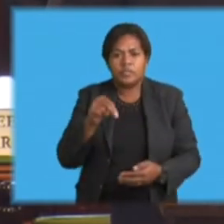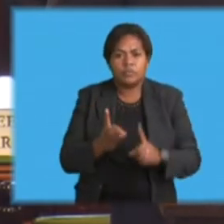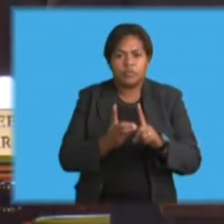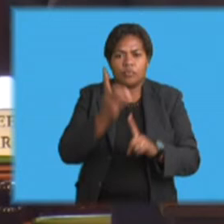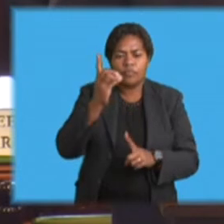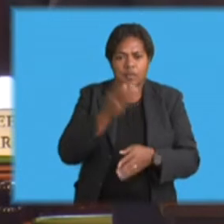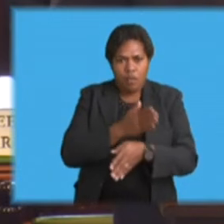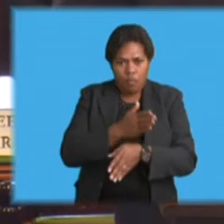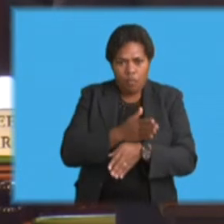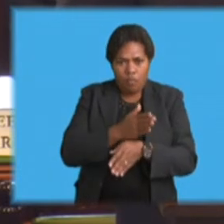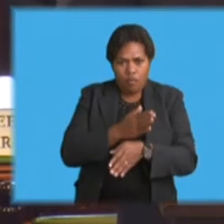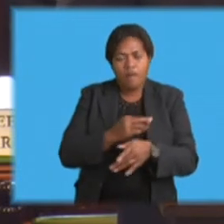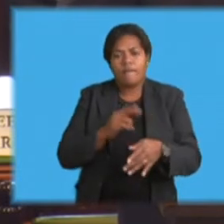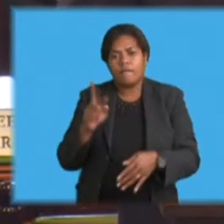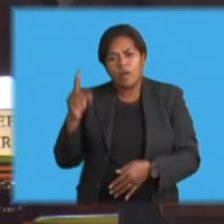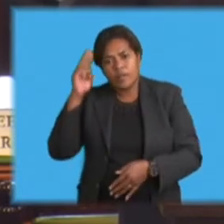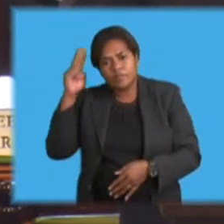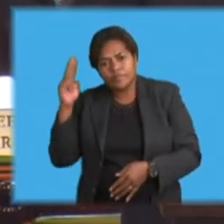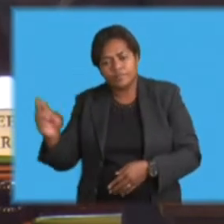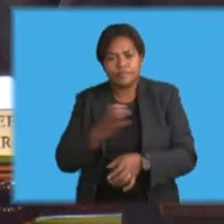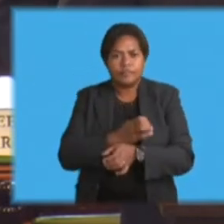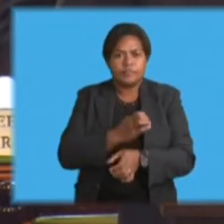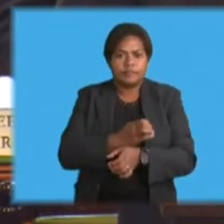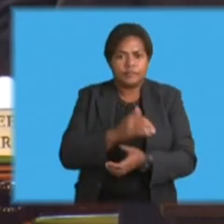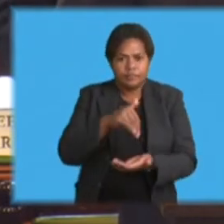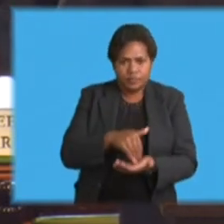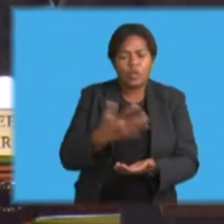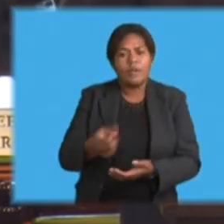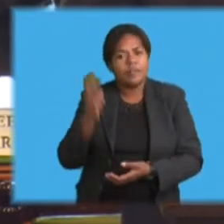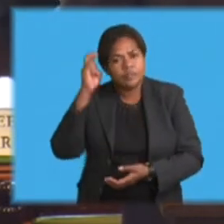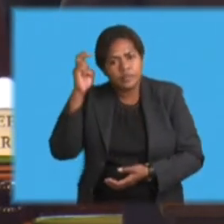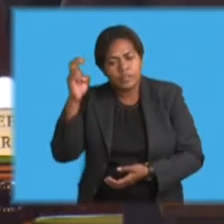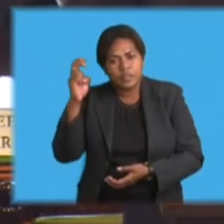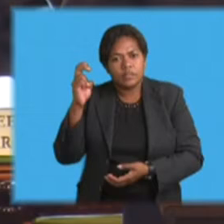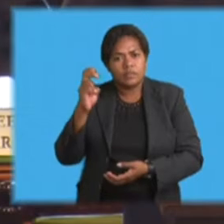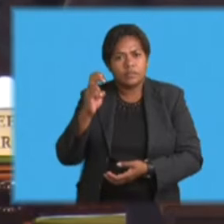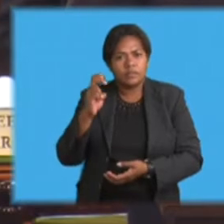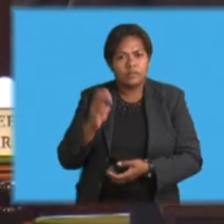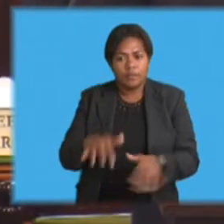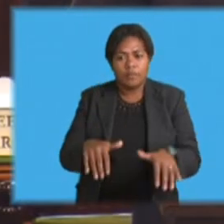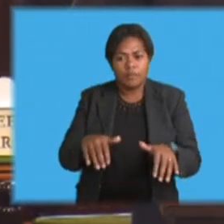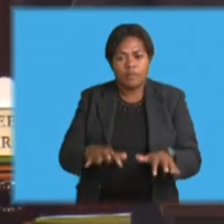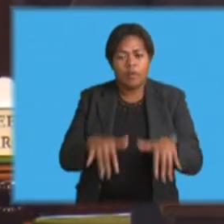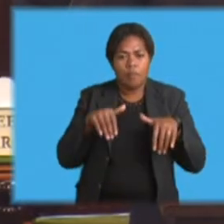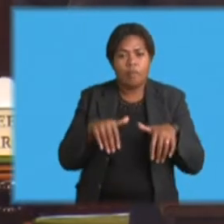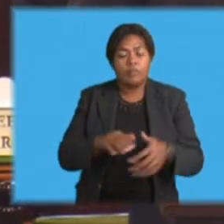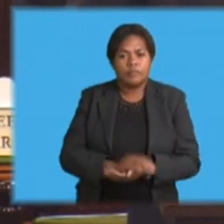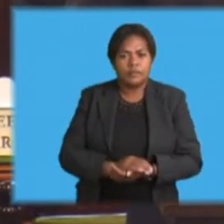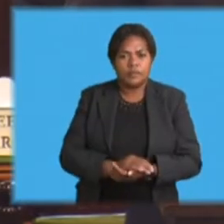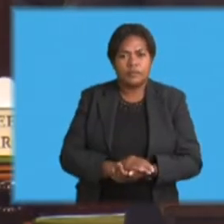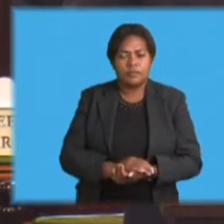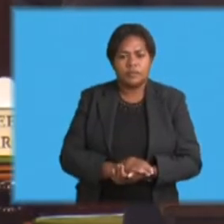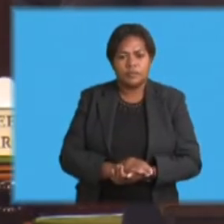of the National Employment Center. We've had the training institution forums, where we sat with institution forums to identify the training needs that